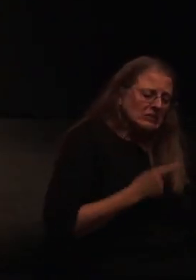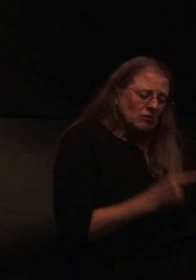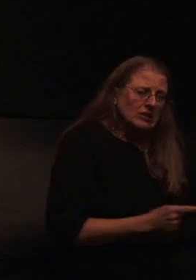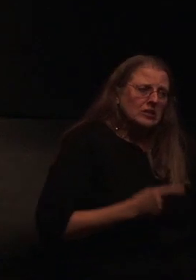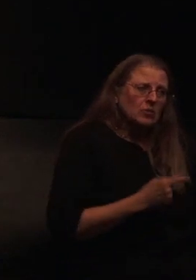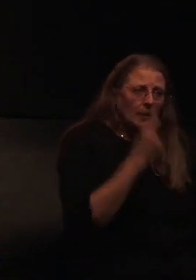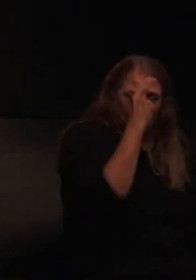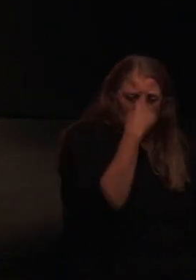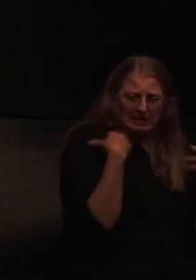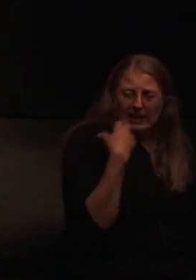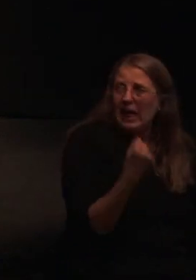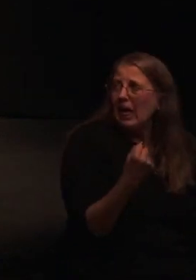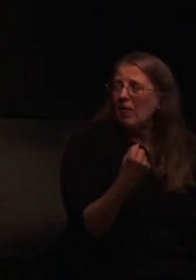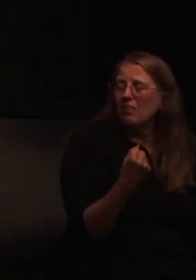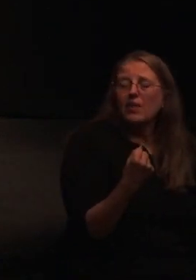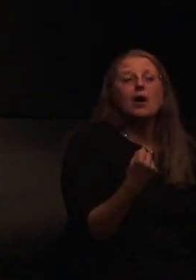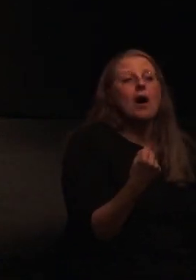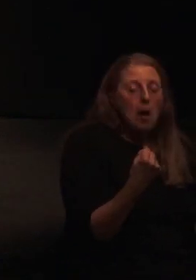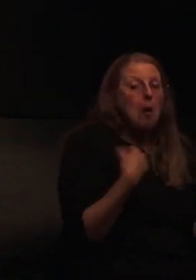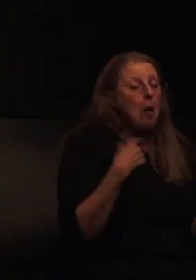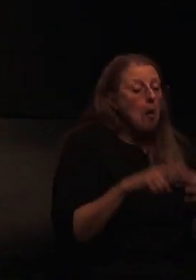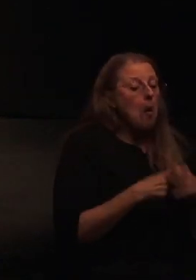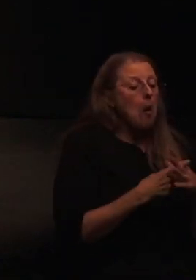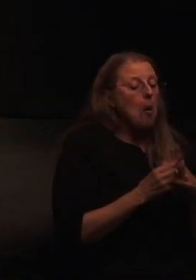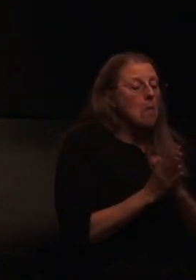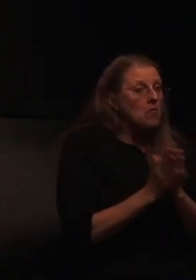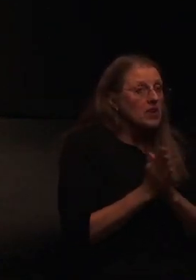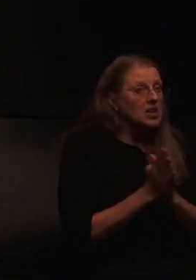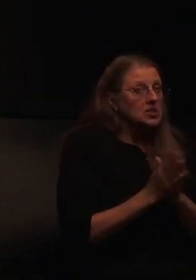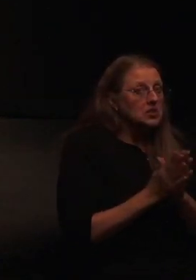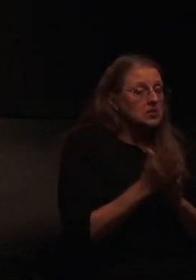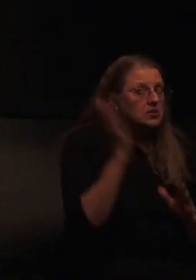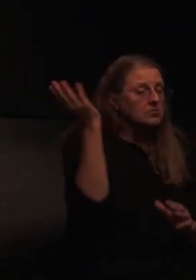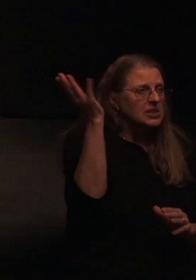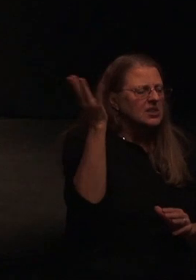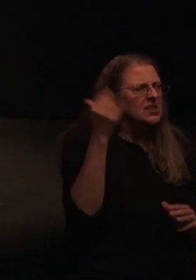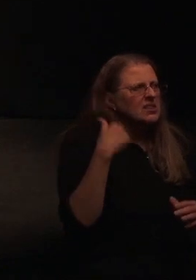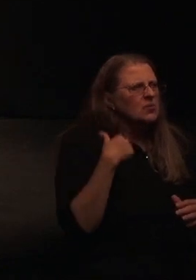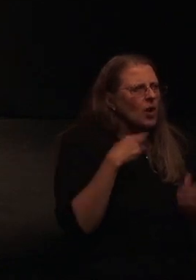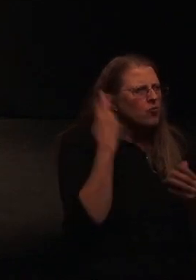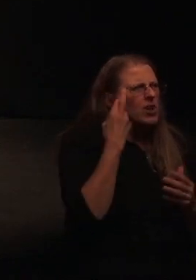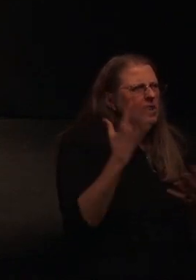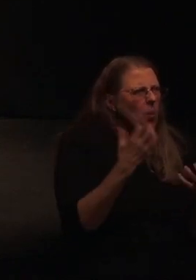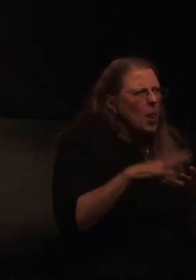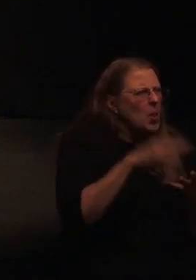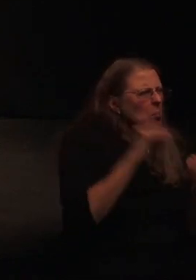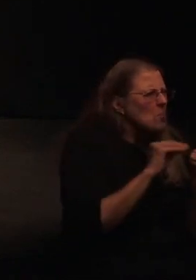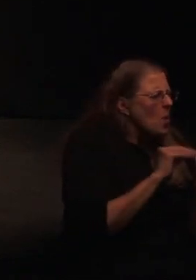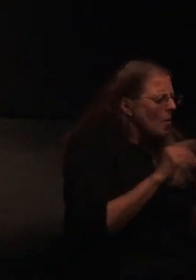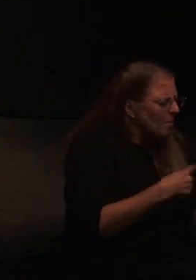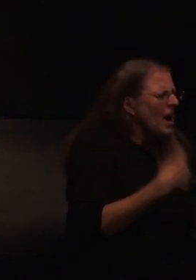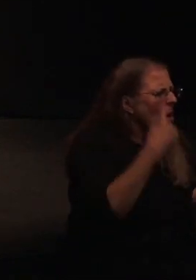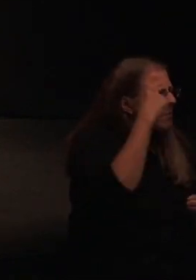was also doing some of this, motivational speaking, and I realized I want to learn more about mental health.